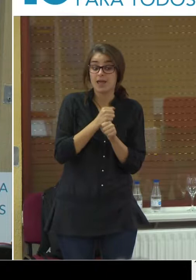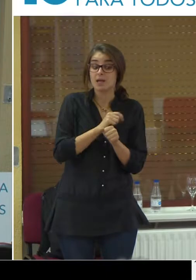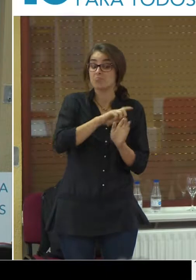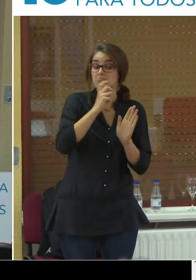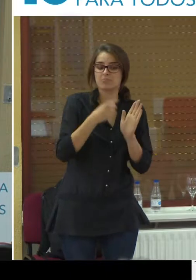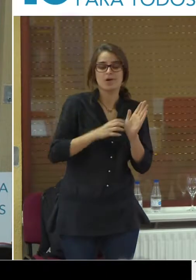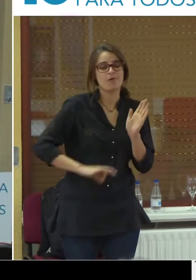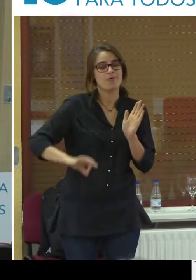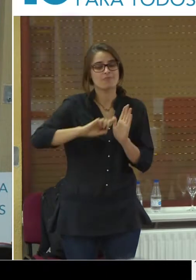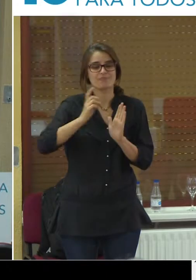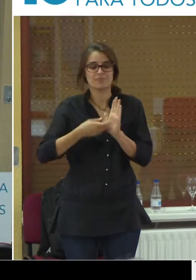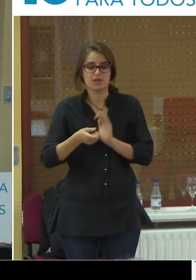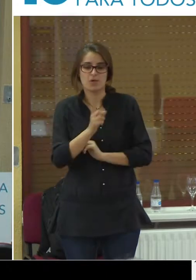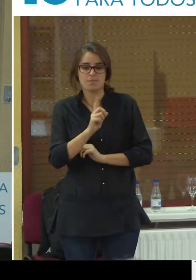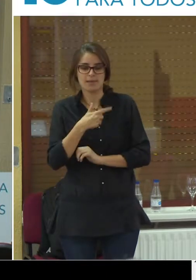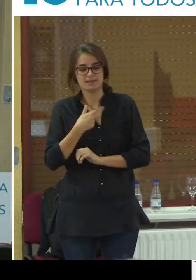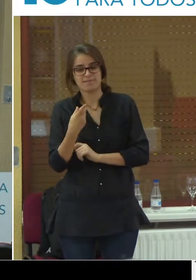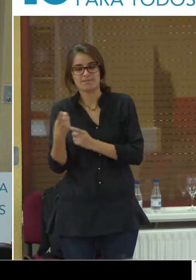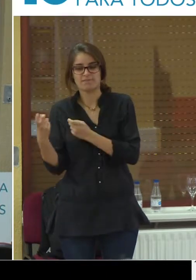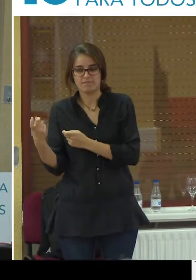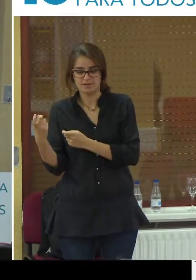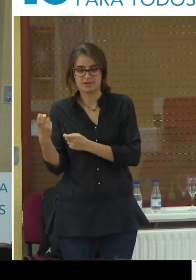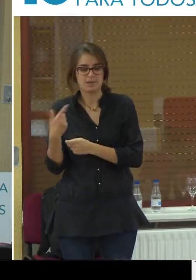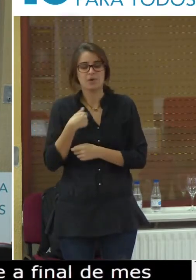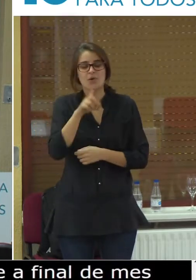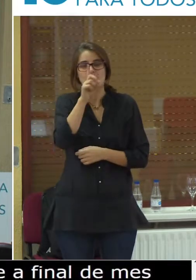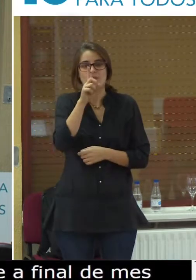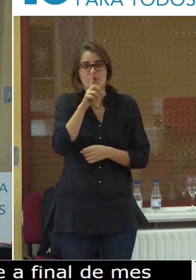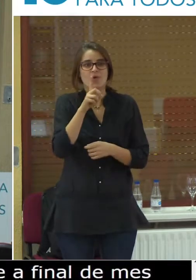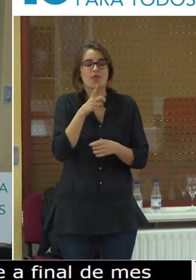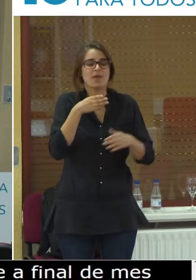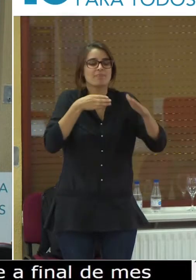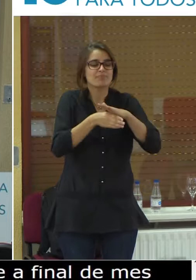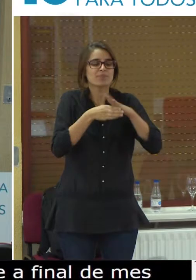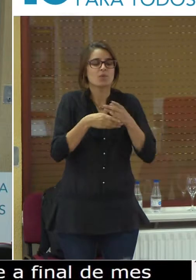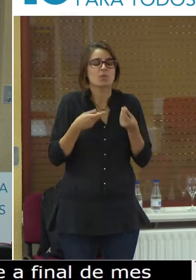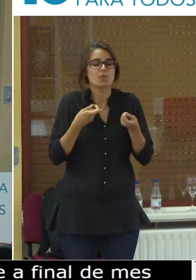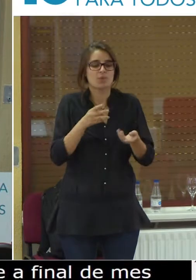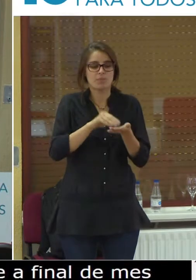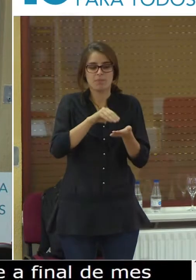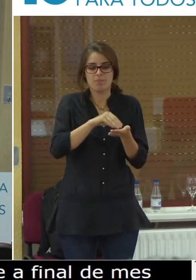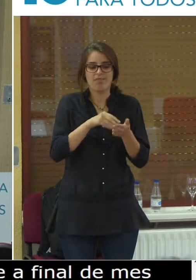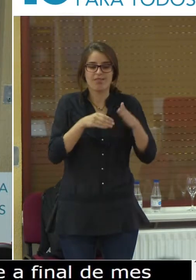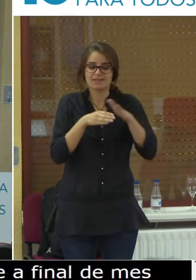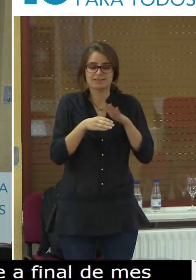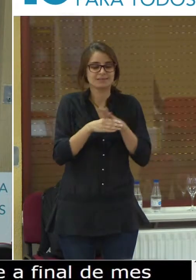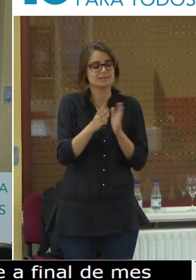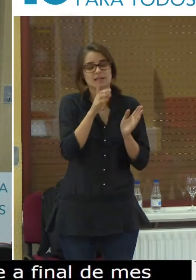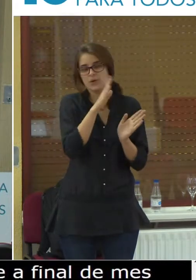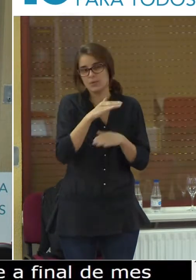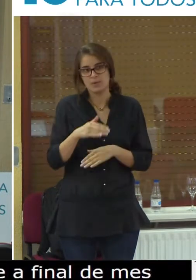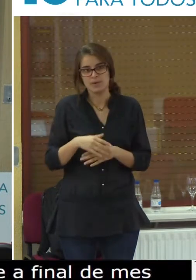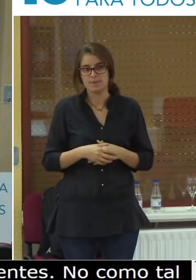full understanding of completed tasks. We don't really know how often they accessed the